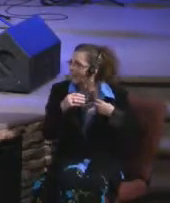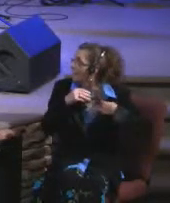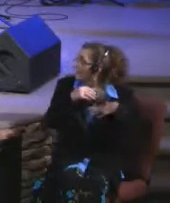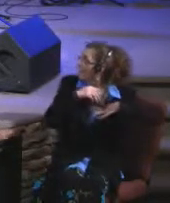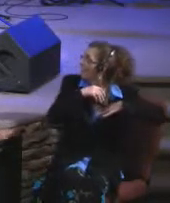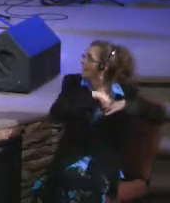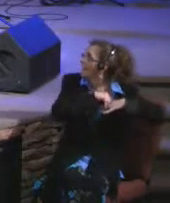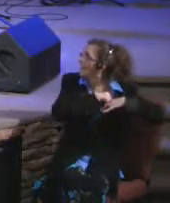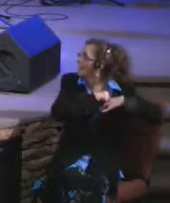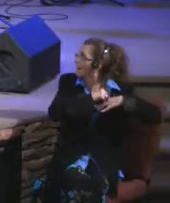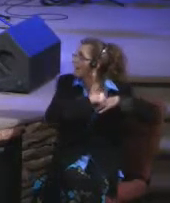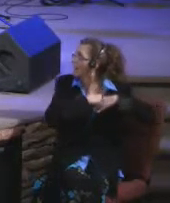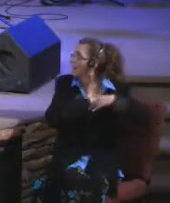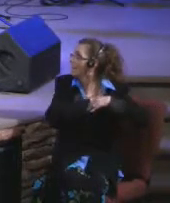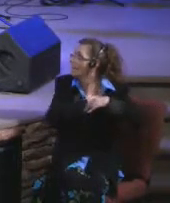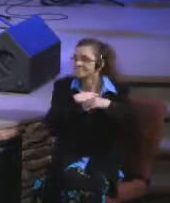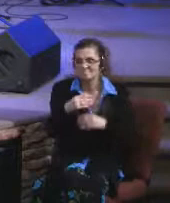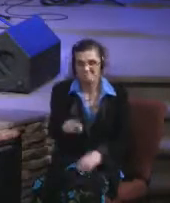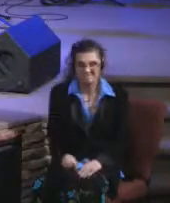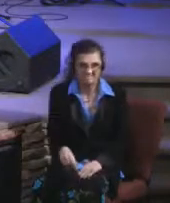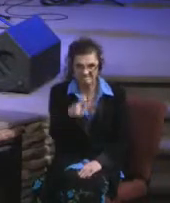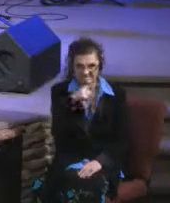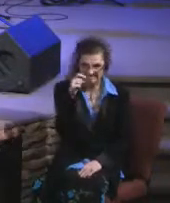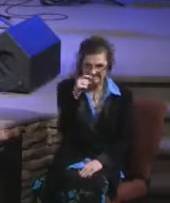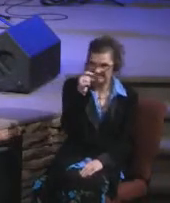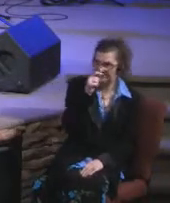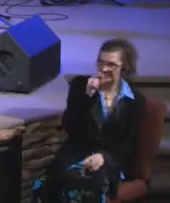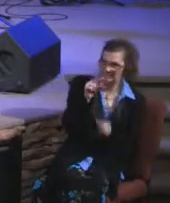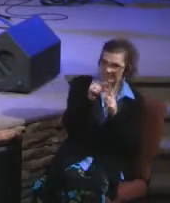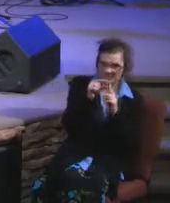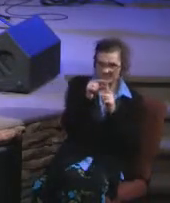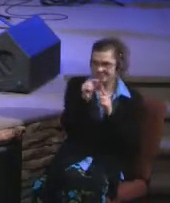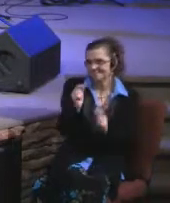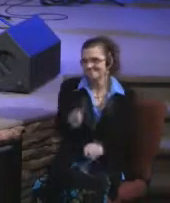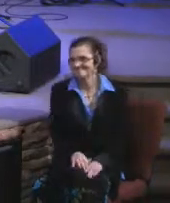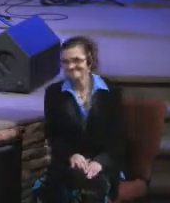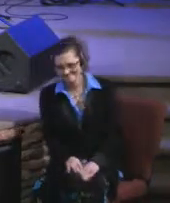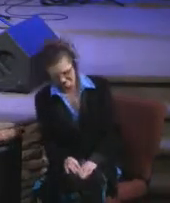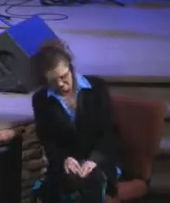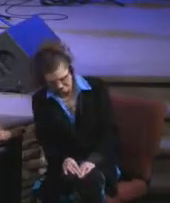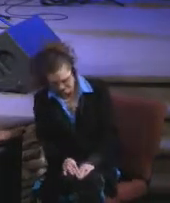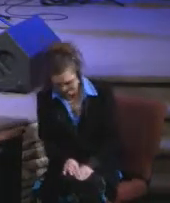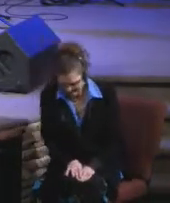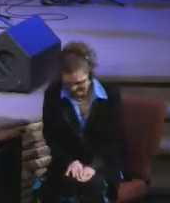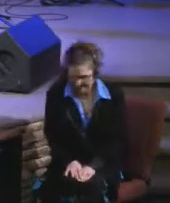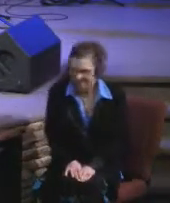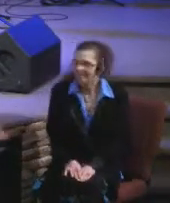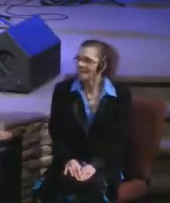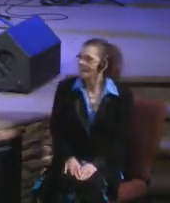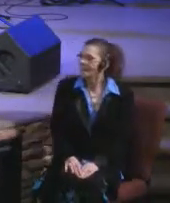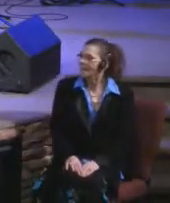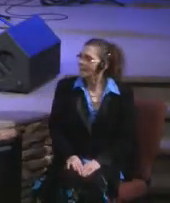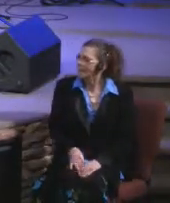That's an ugly 3-letter word. In this instance, anyway. It's a conjunction.